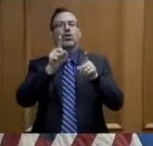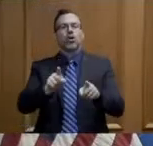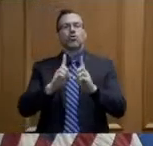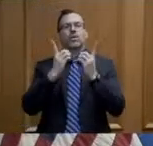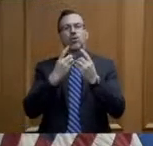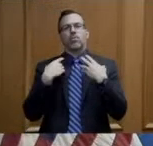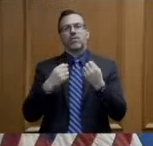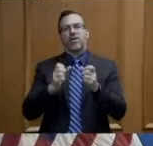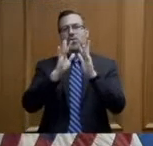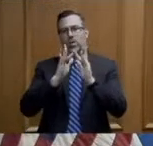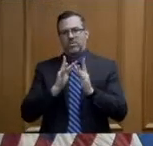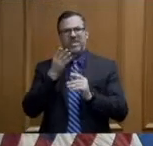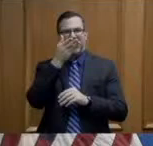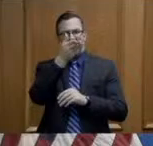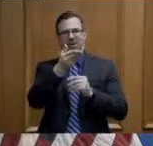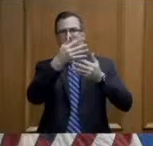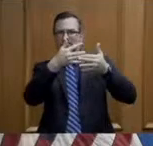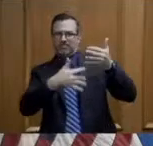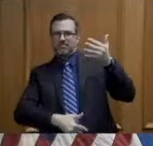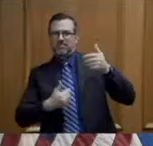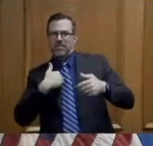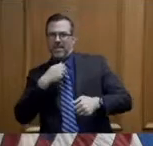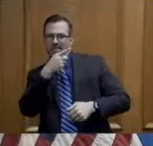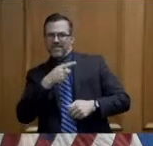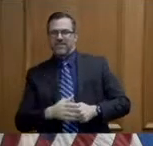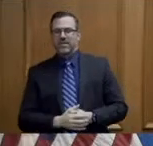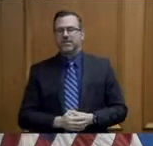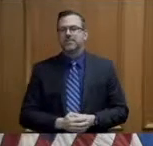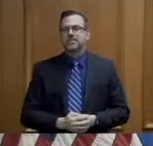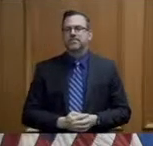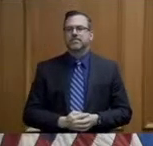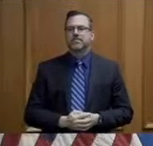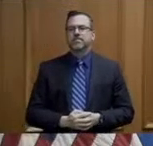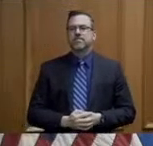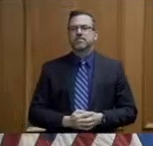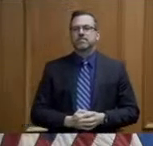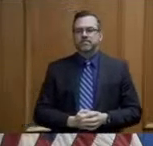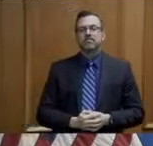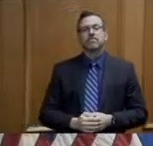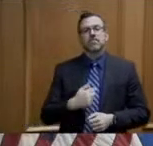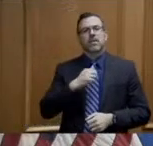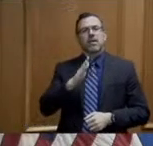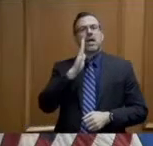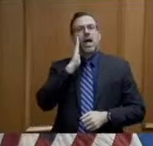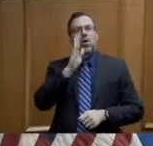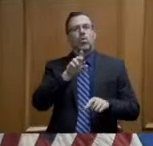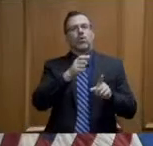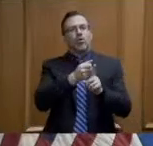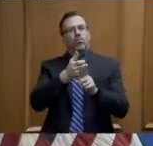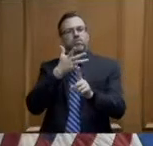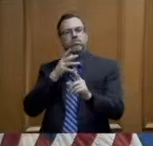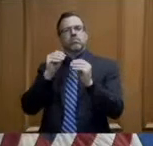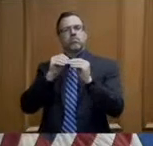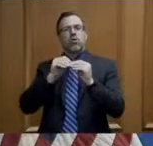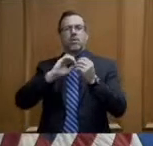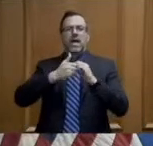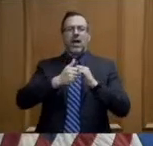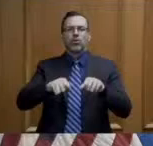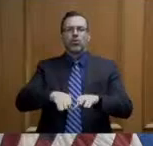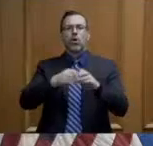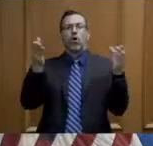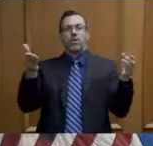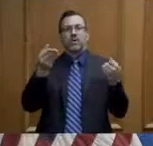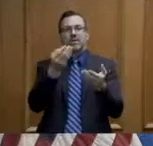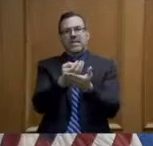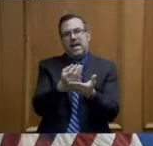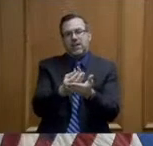During our briefing tomorrow, I'm going to give an update regarding our efforts to move forward with our economic recovery plans. But for now, I'd like